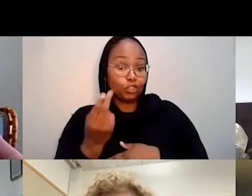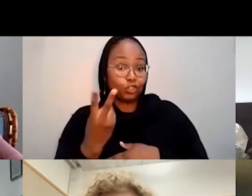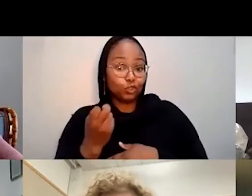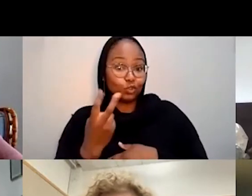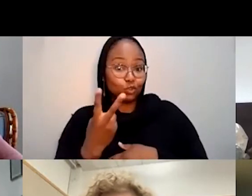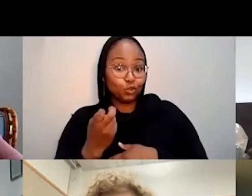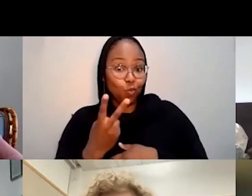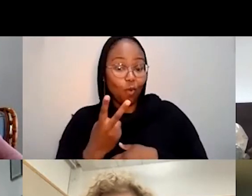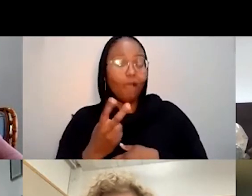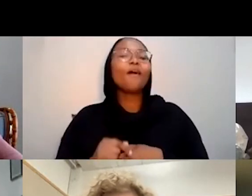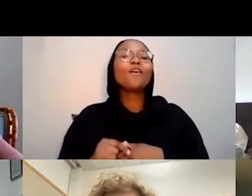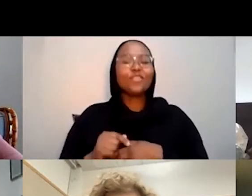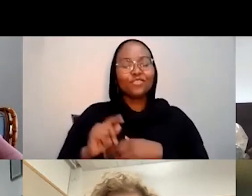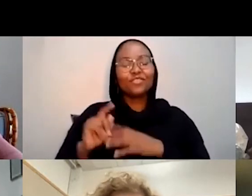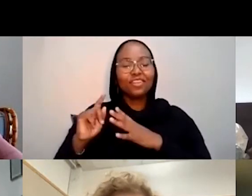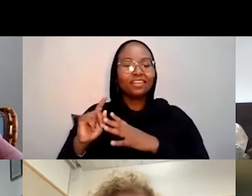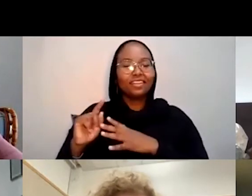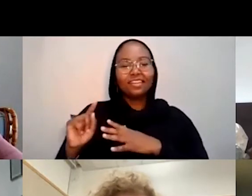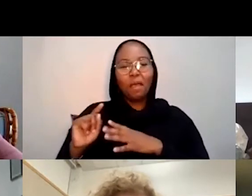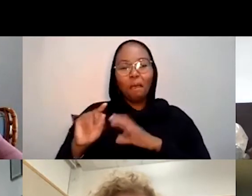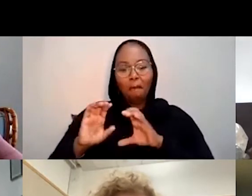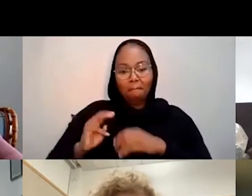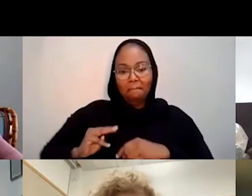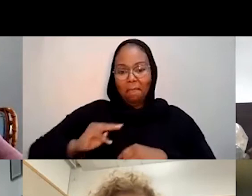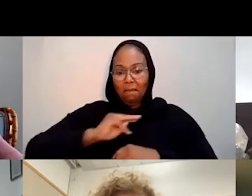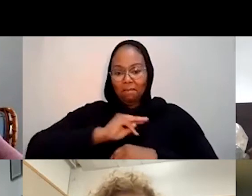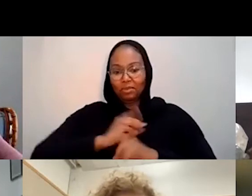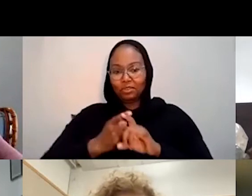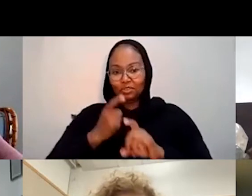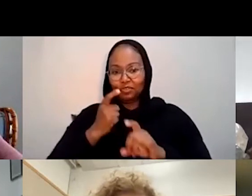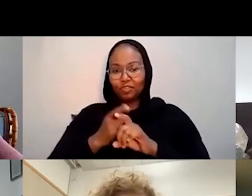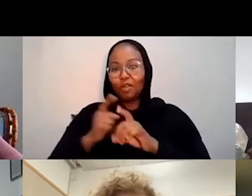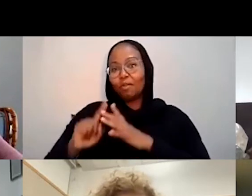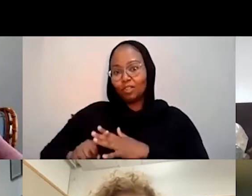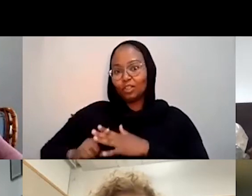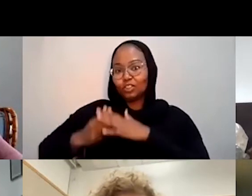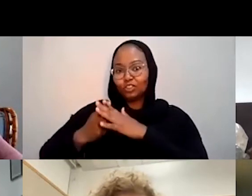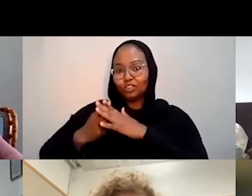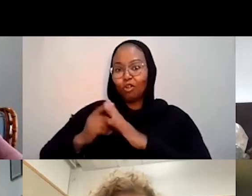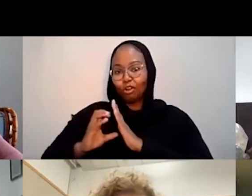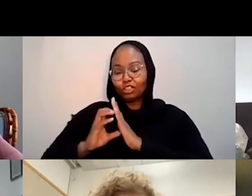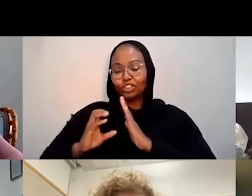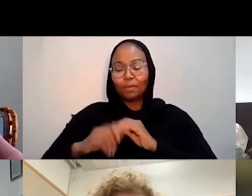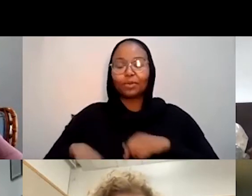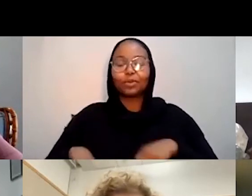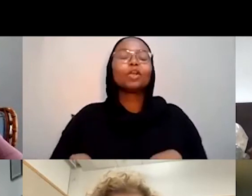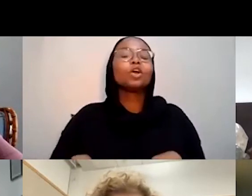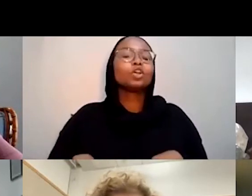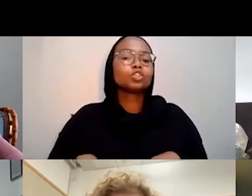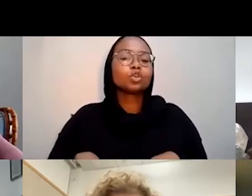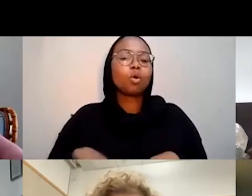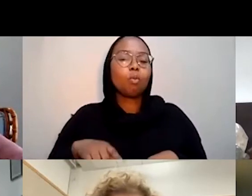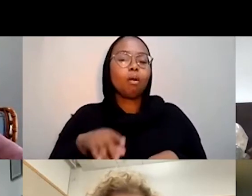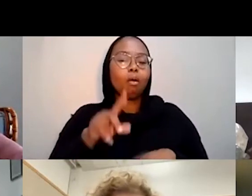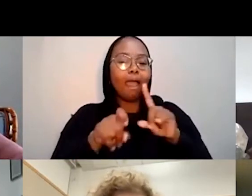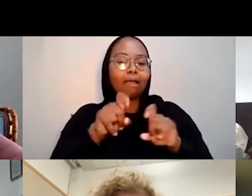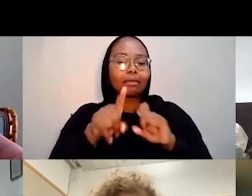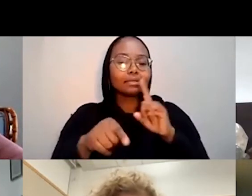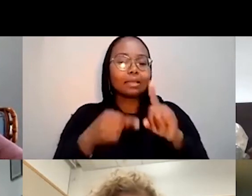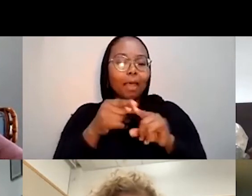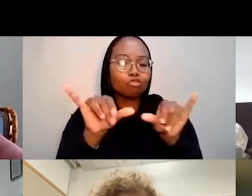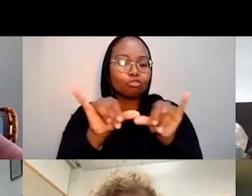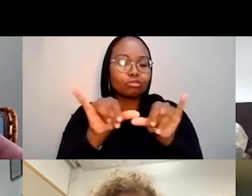be reaching out to you to get your t-shirt size and delivery. So we'll be sending that out. So thank you,